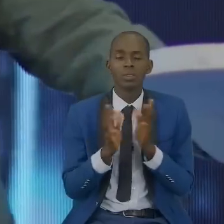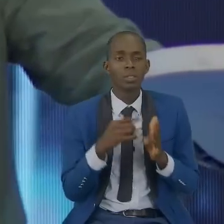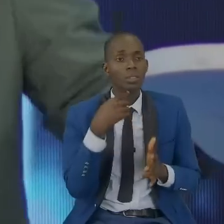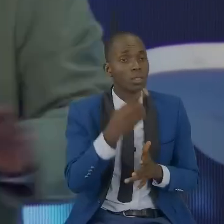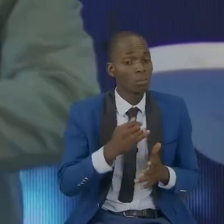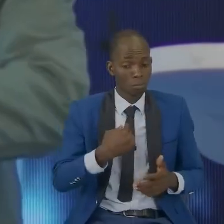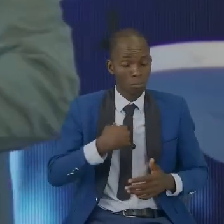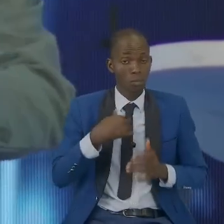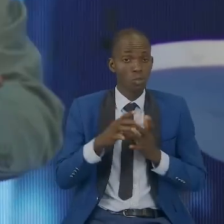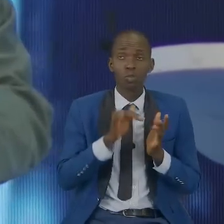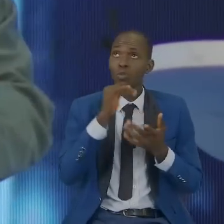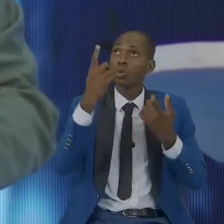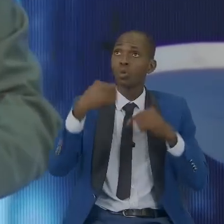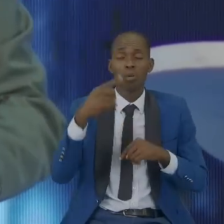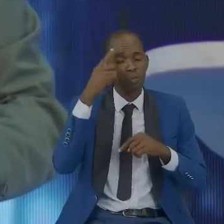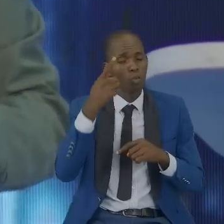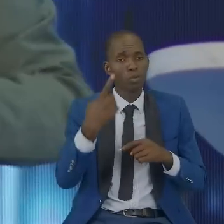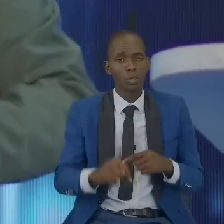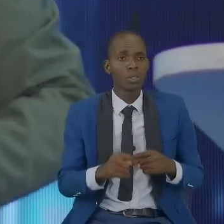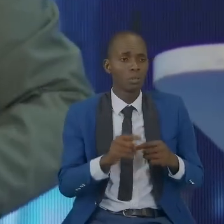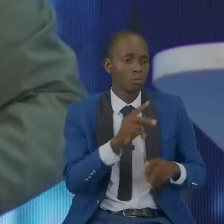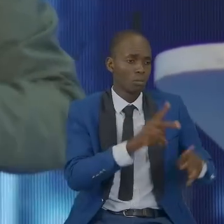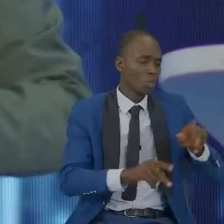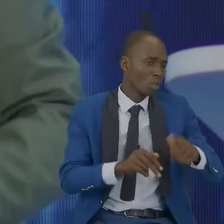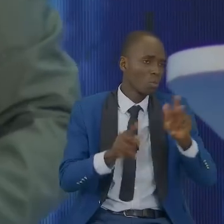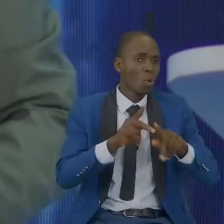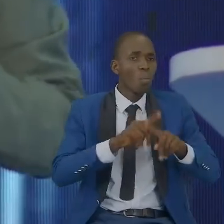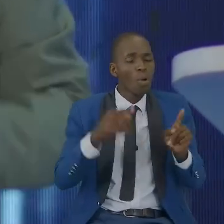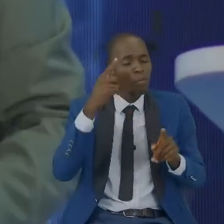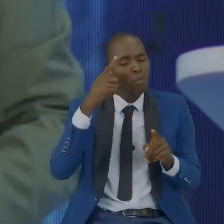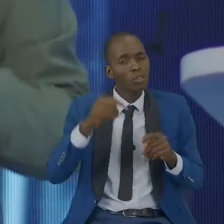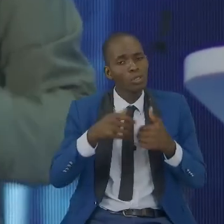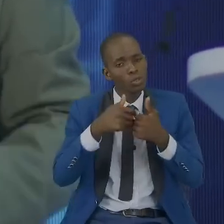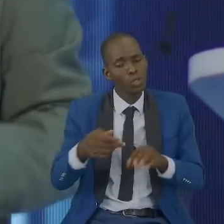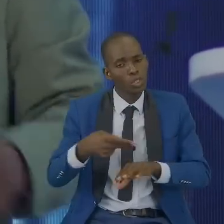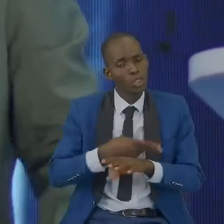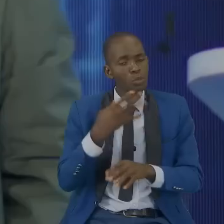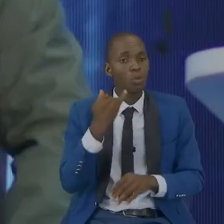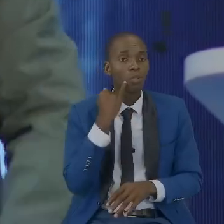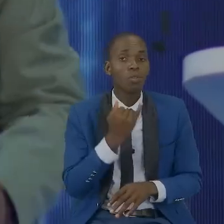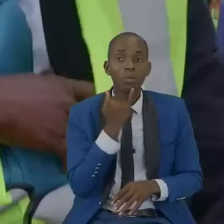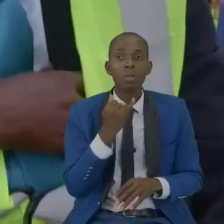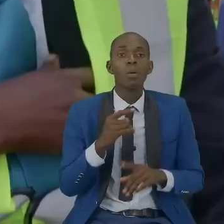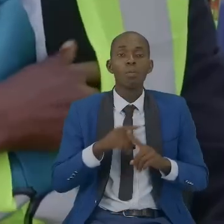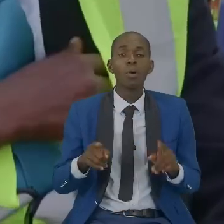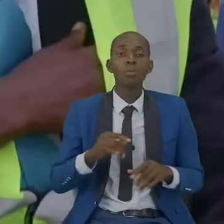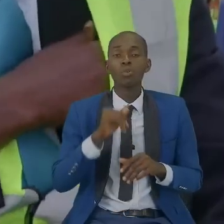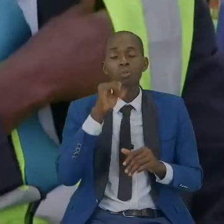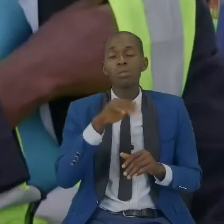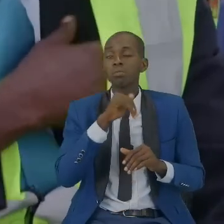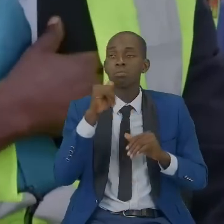apparently. But now, after all that negative thing will not get into her heart. And